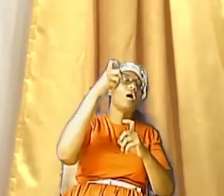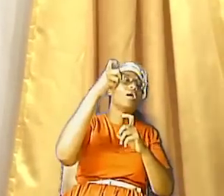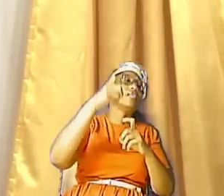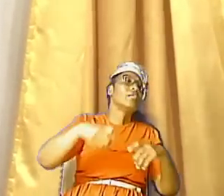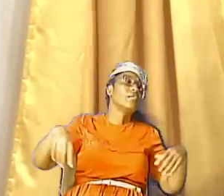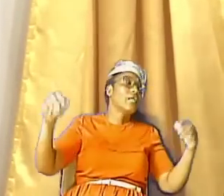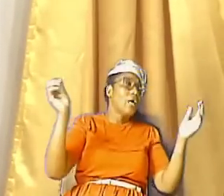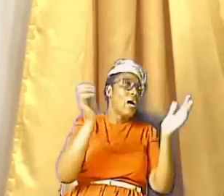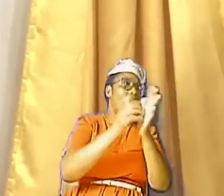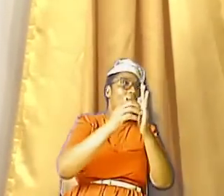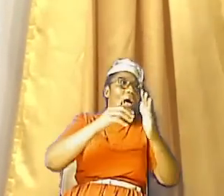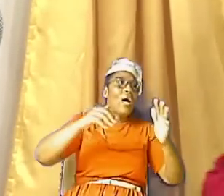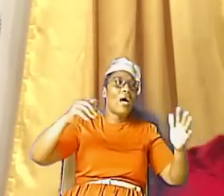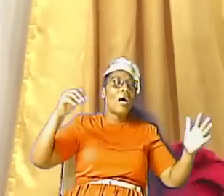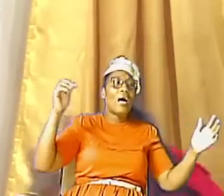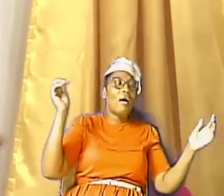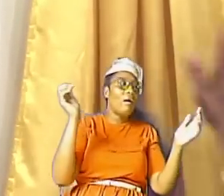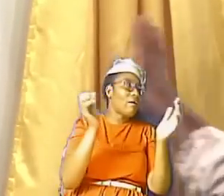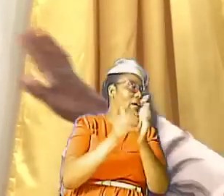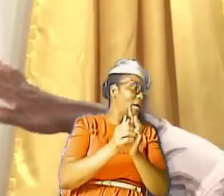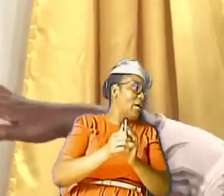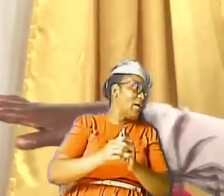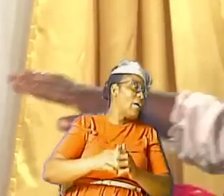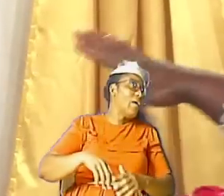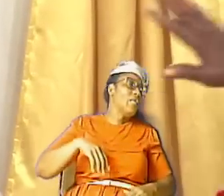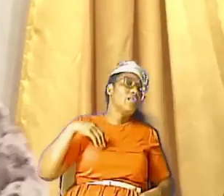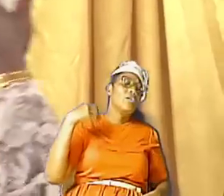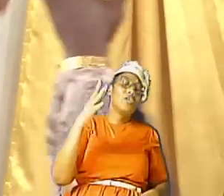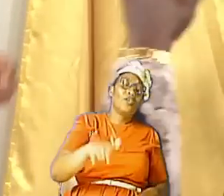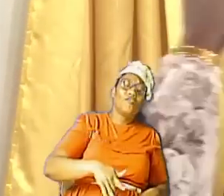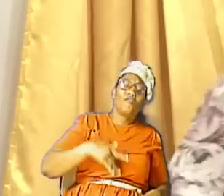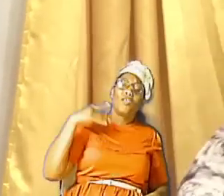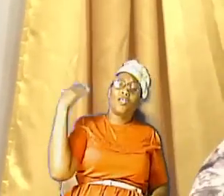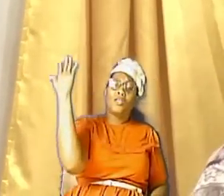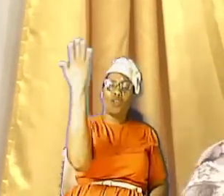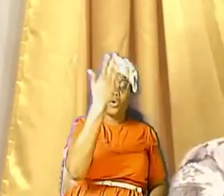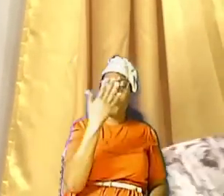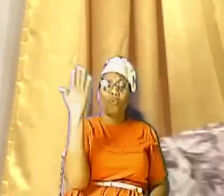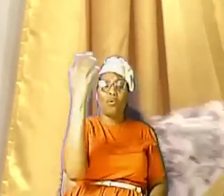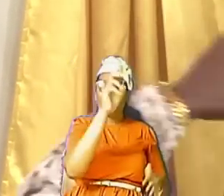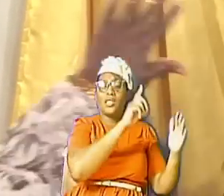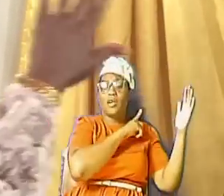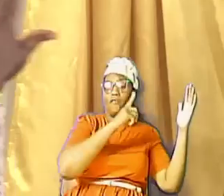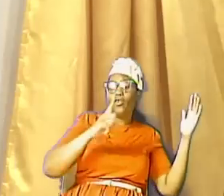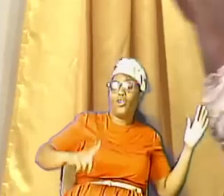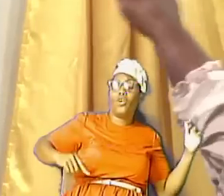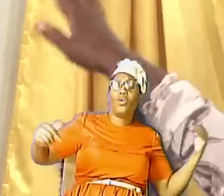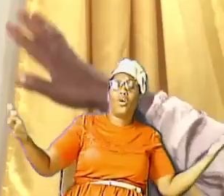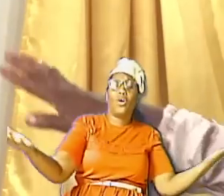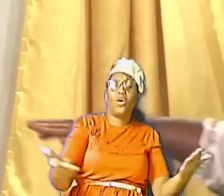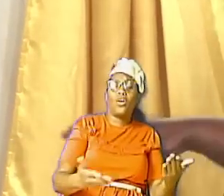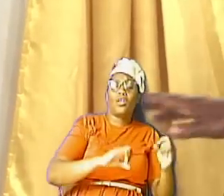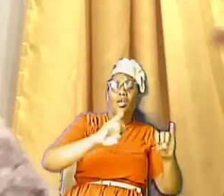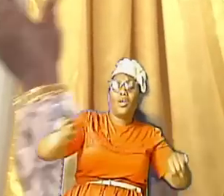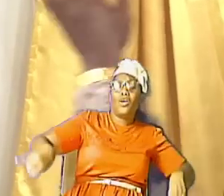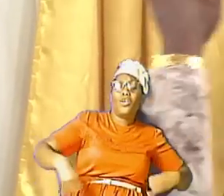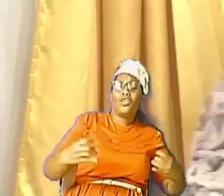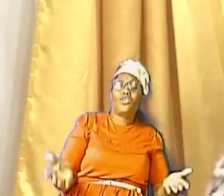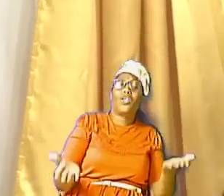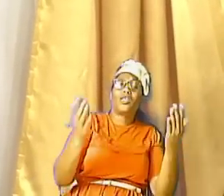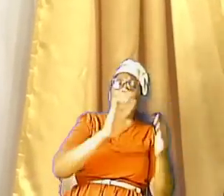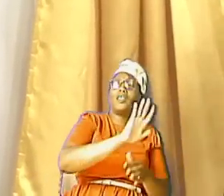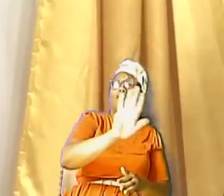Hallelujah. Hallelujah. What a great presence of the Lord in the house. Hallelujah. Lift your hands,